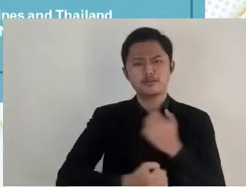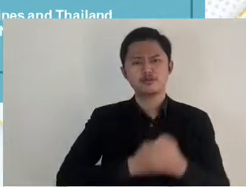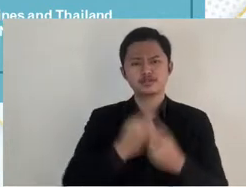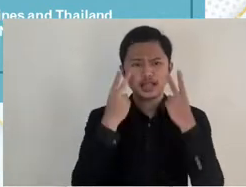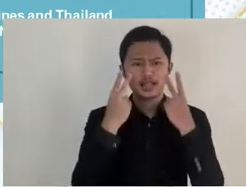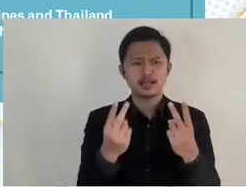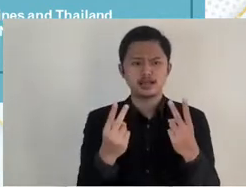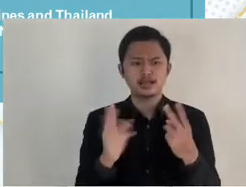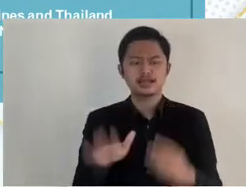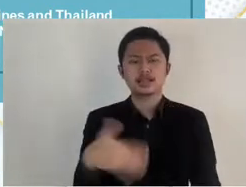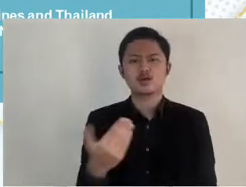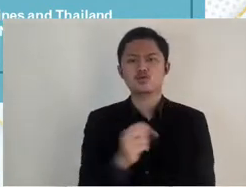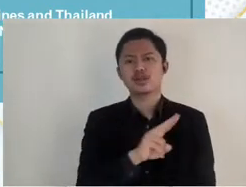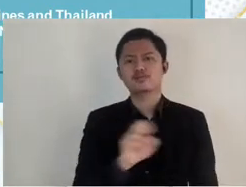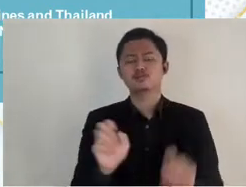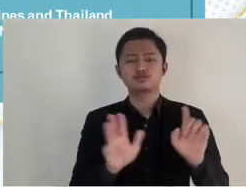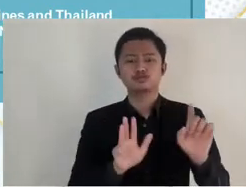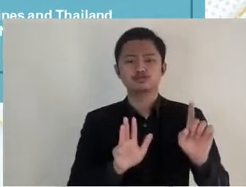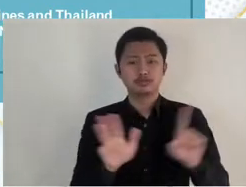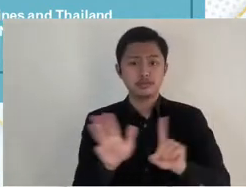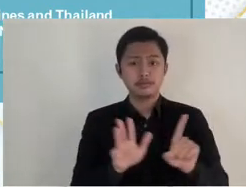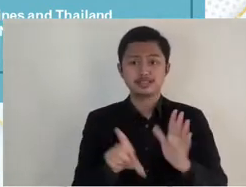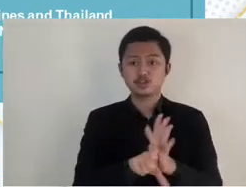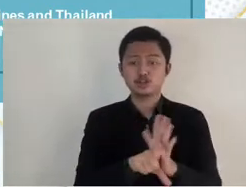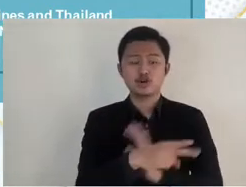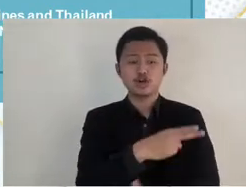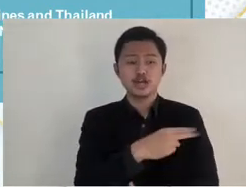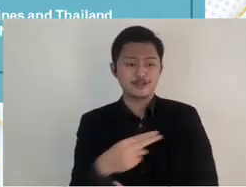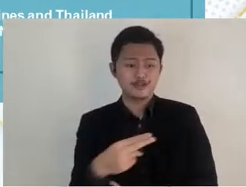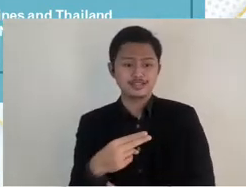year 2019, where, for example, Indonesia was